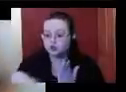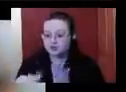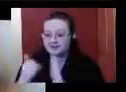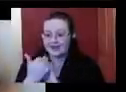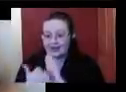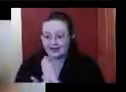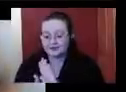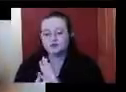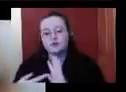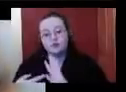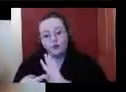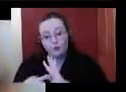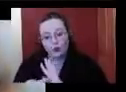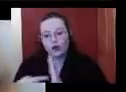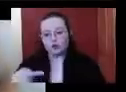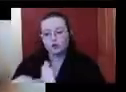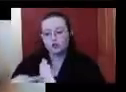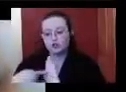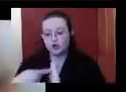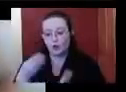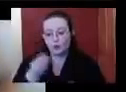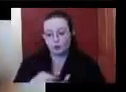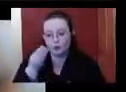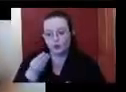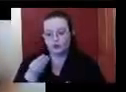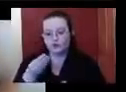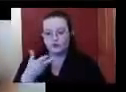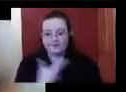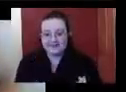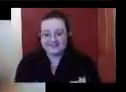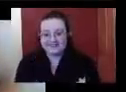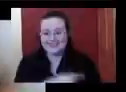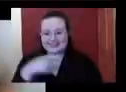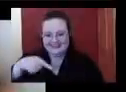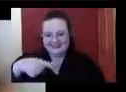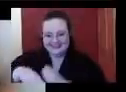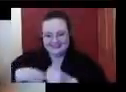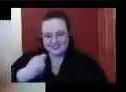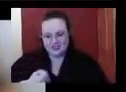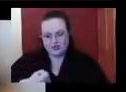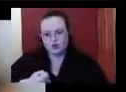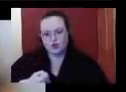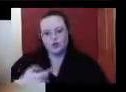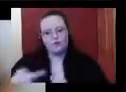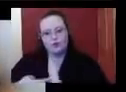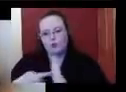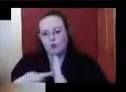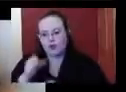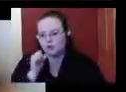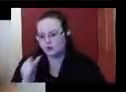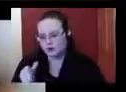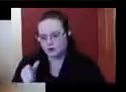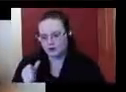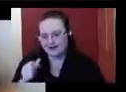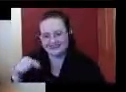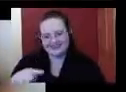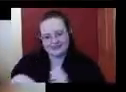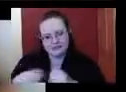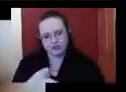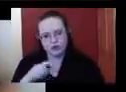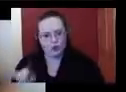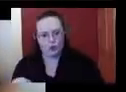public health with a record of their child's immunization, will not be enforced during the 2021-2022 school